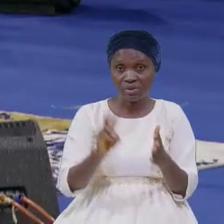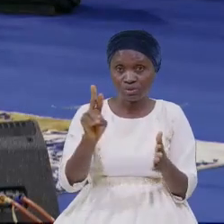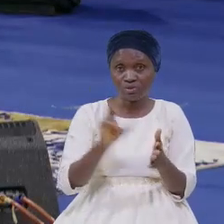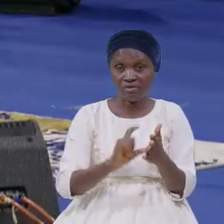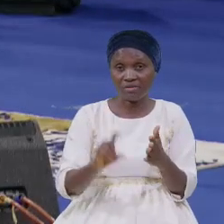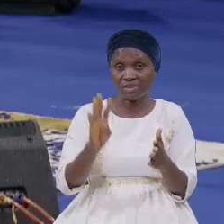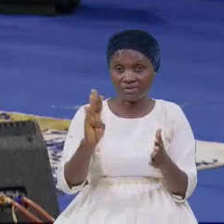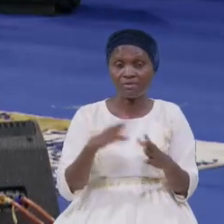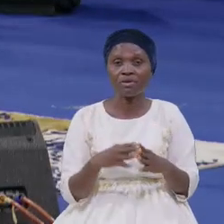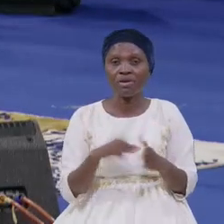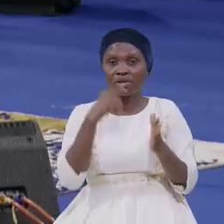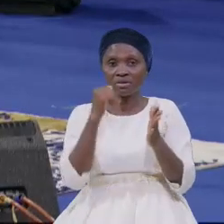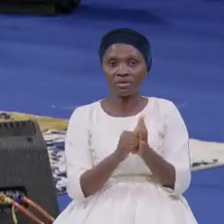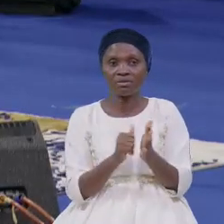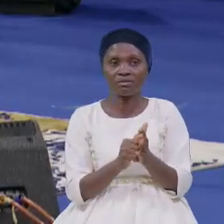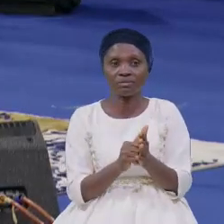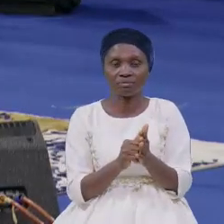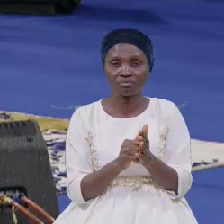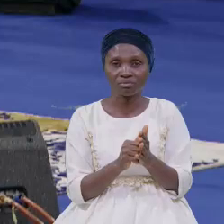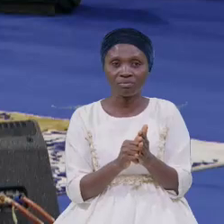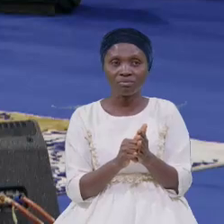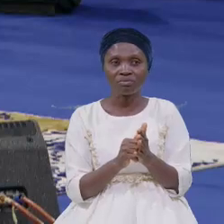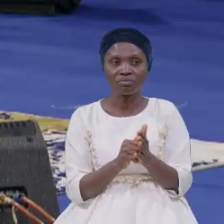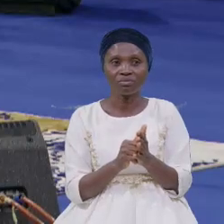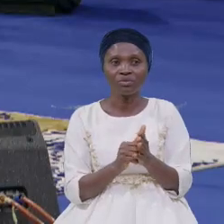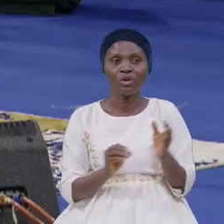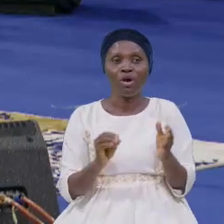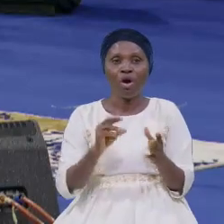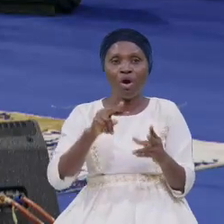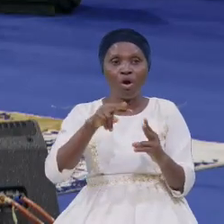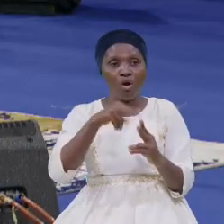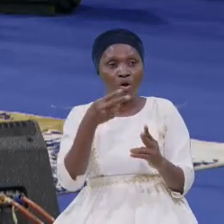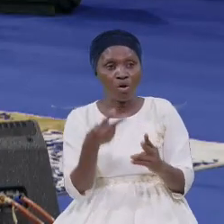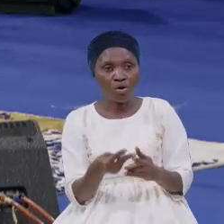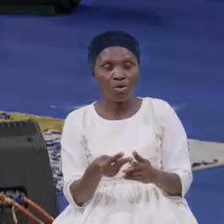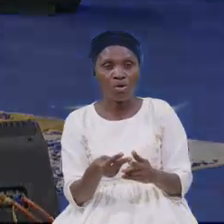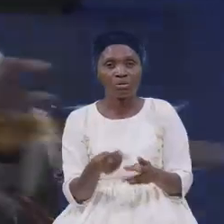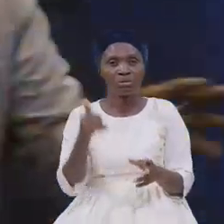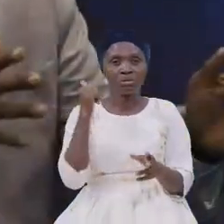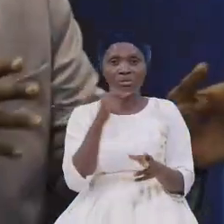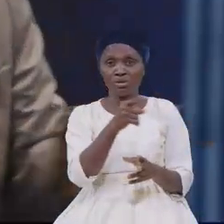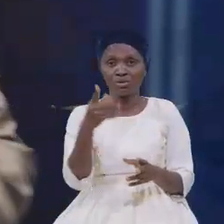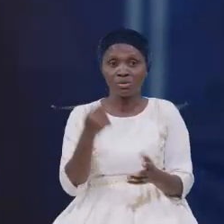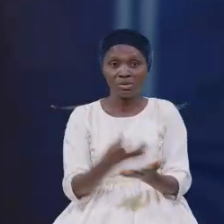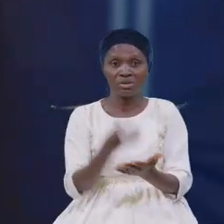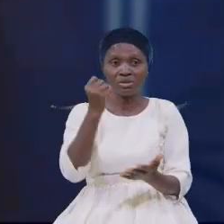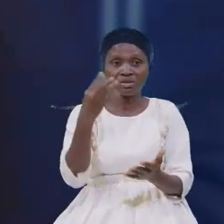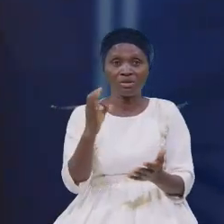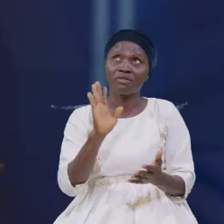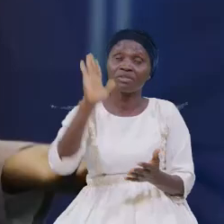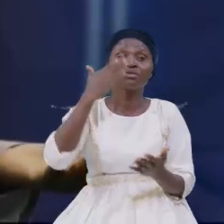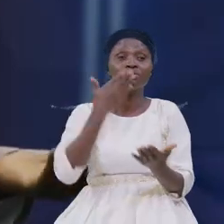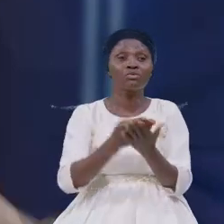despisest thou the riches of his goodness, the riches of his